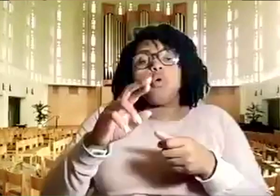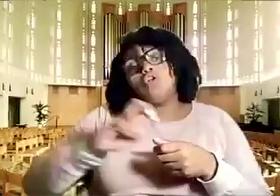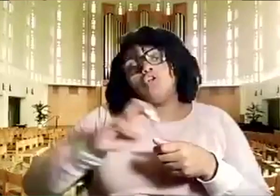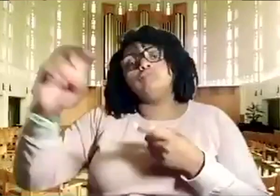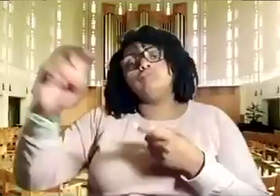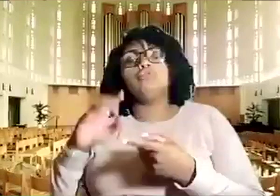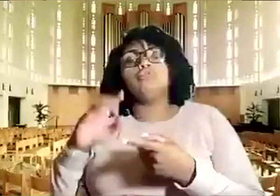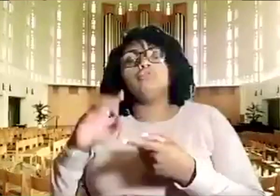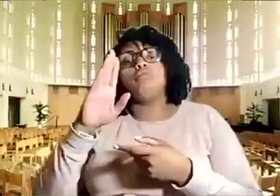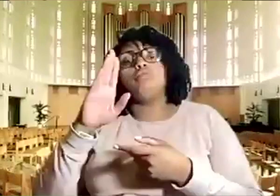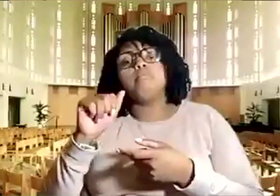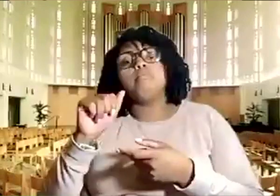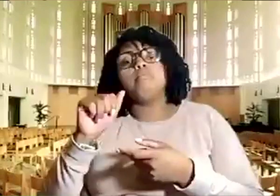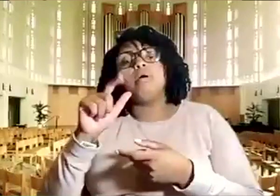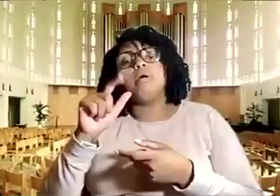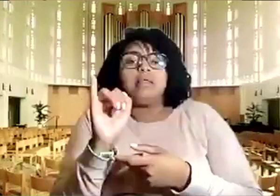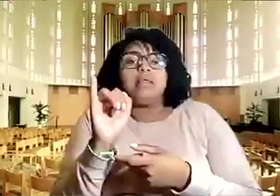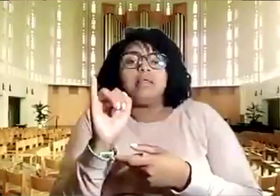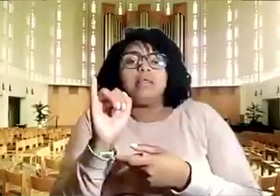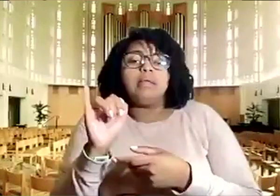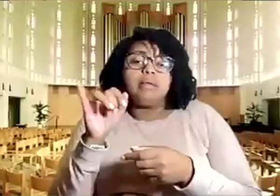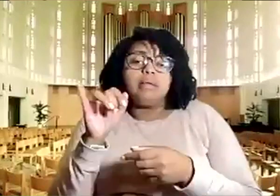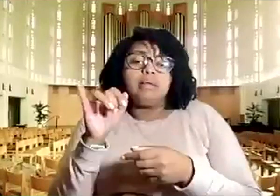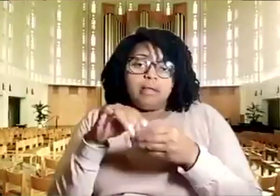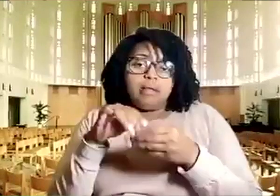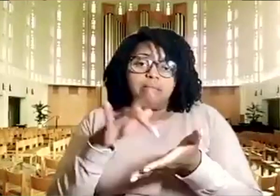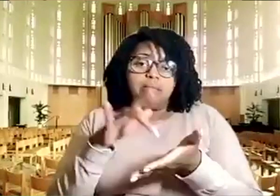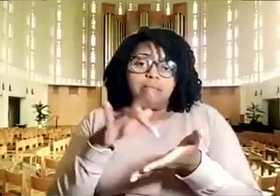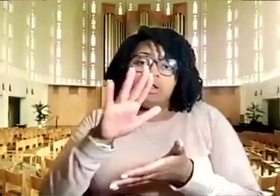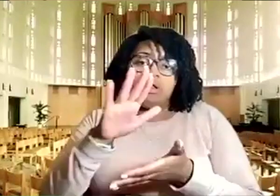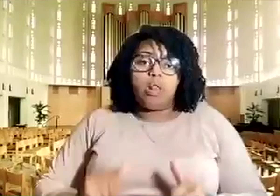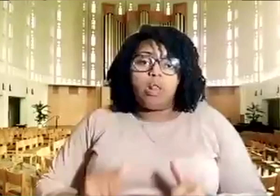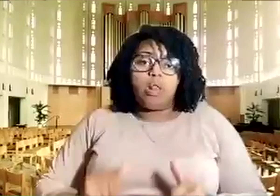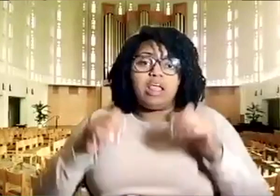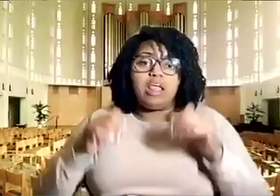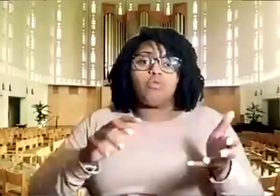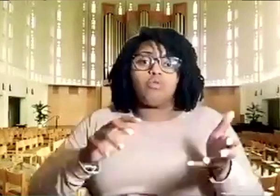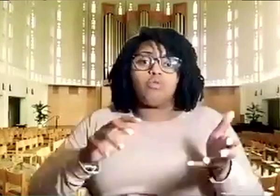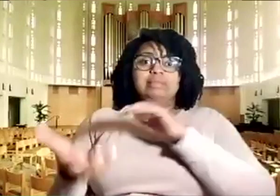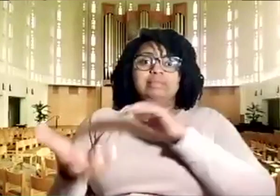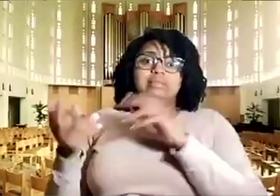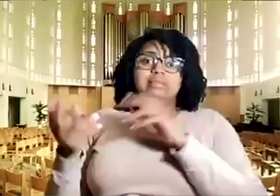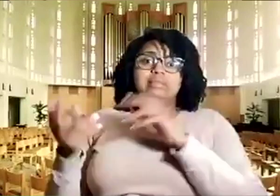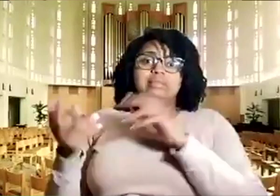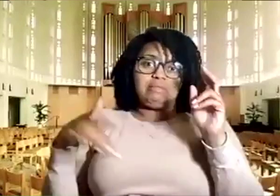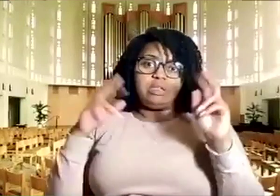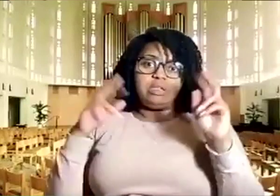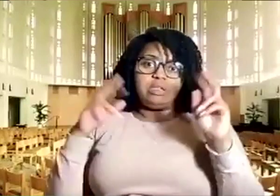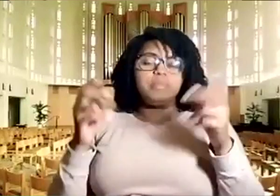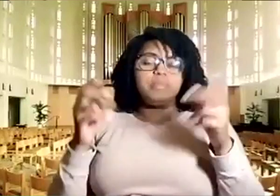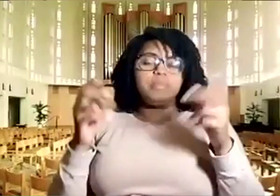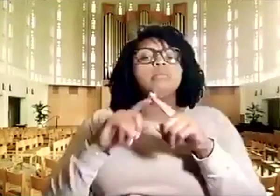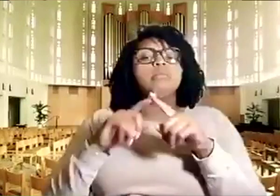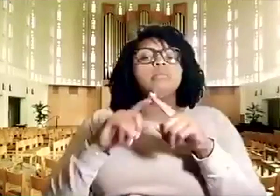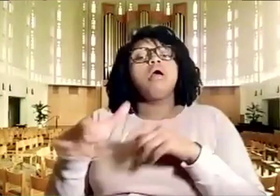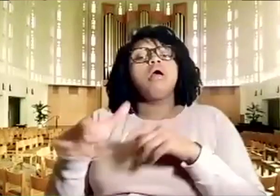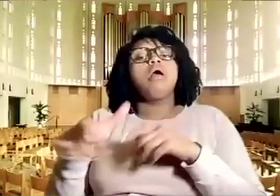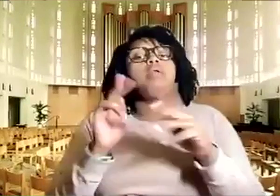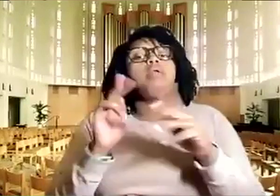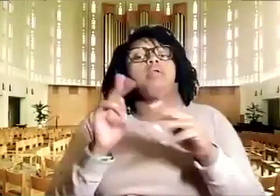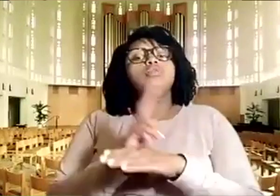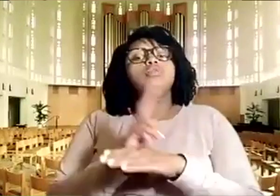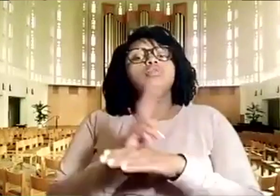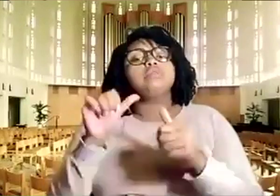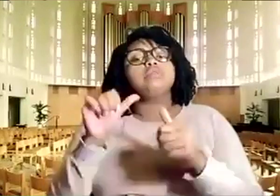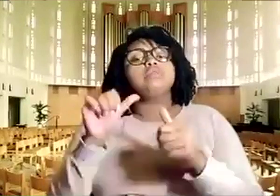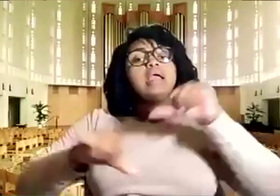middle life crisis. And for others, we use science as best we can and whatever other